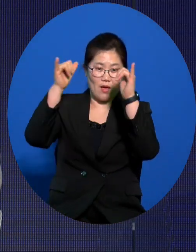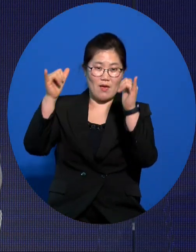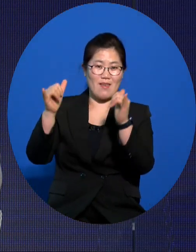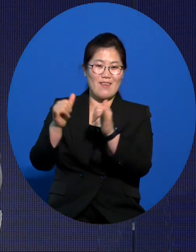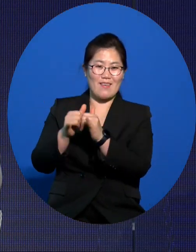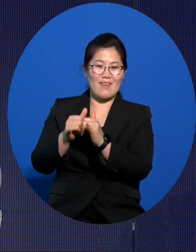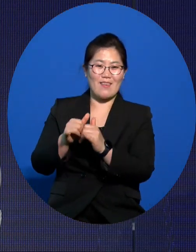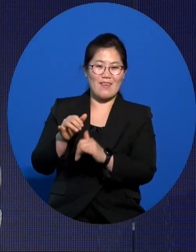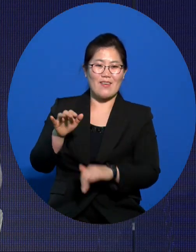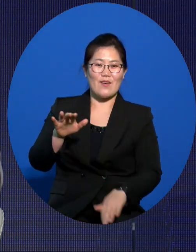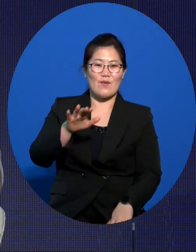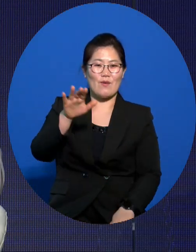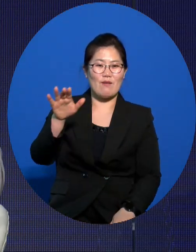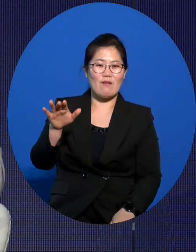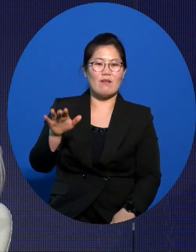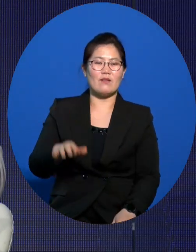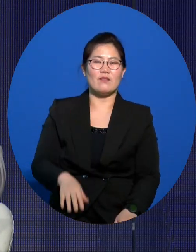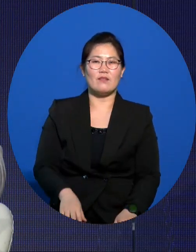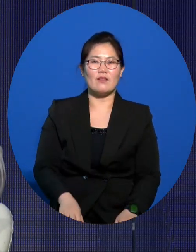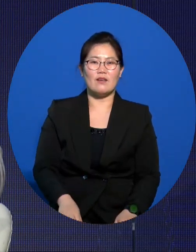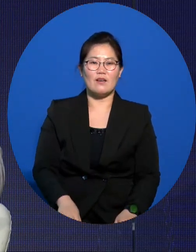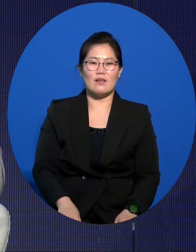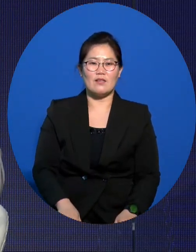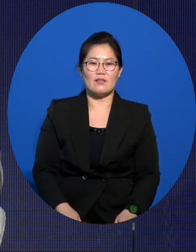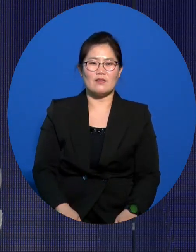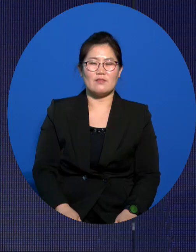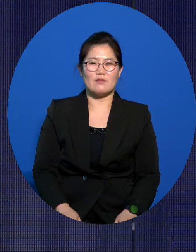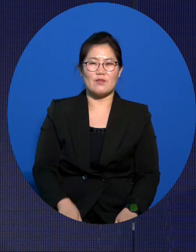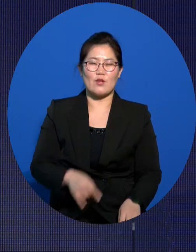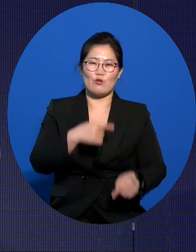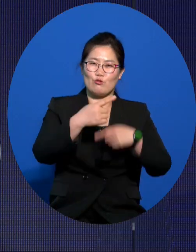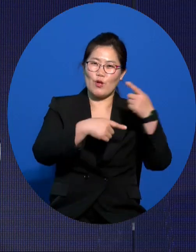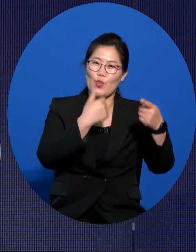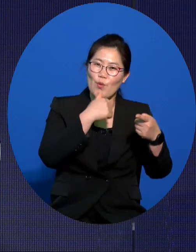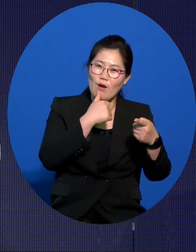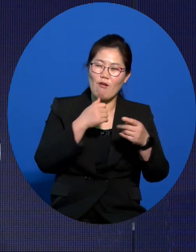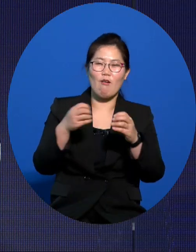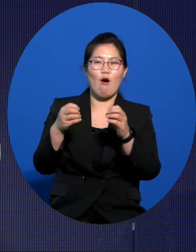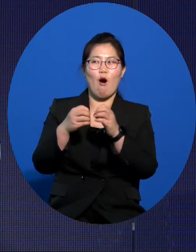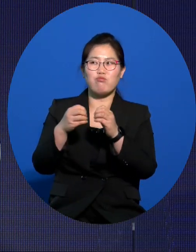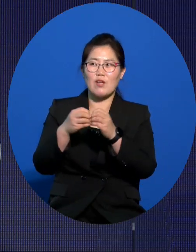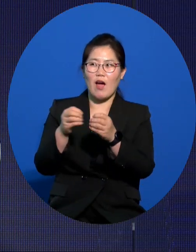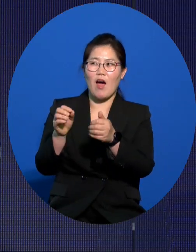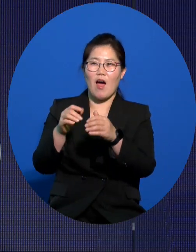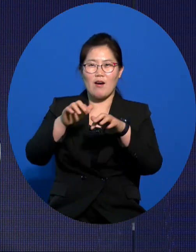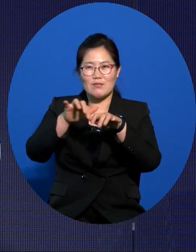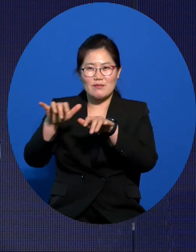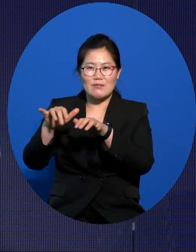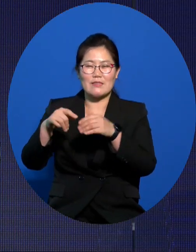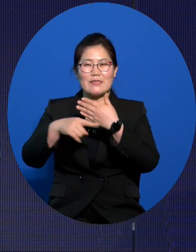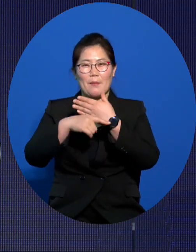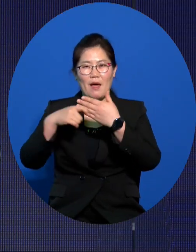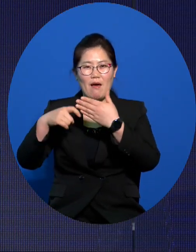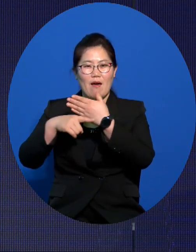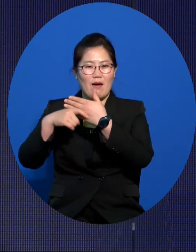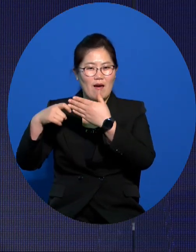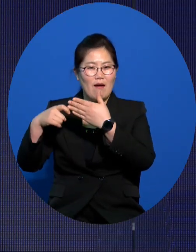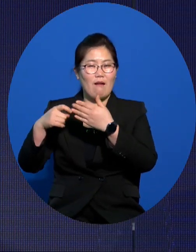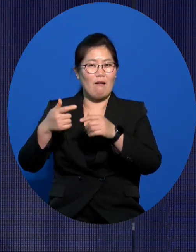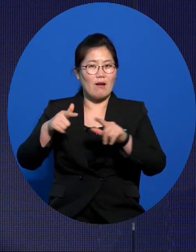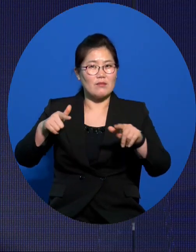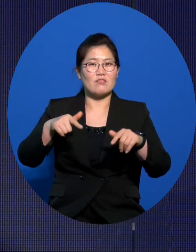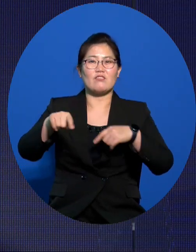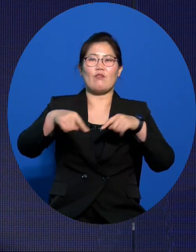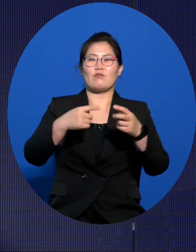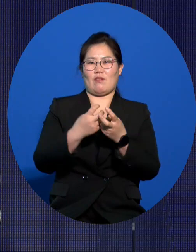do believe that there are a lot of different efforts being put in place, a lot of